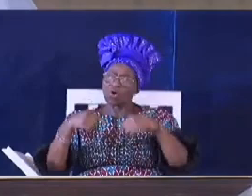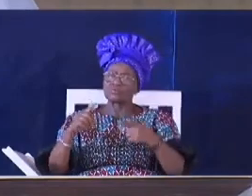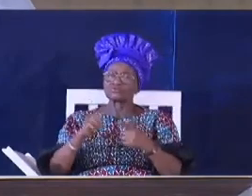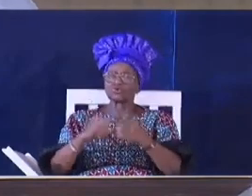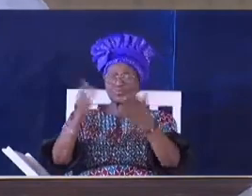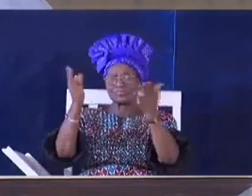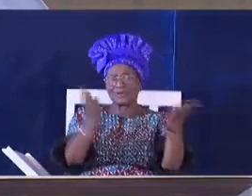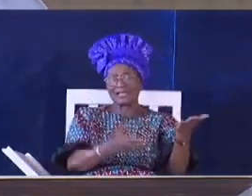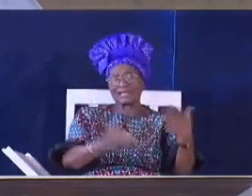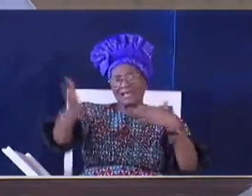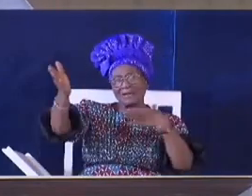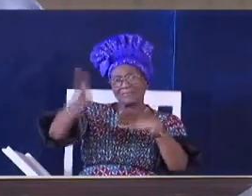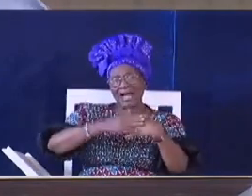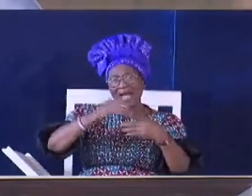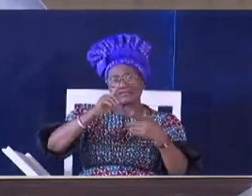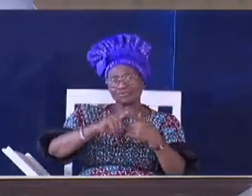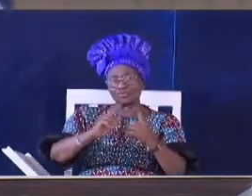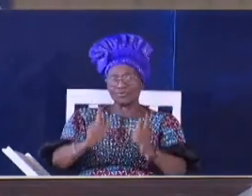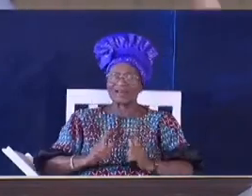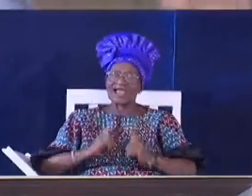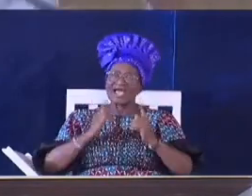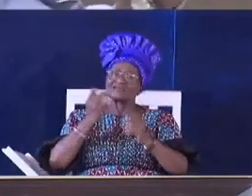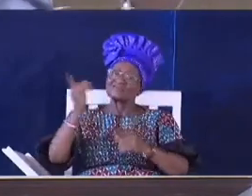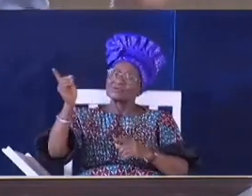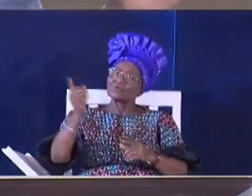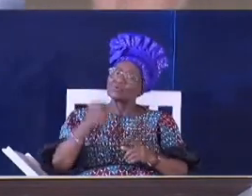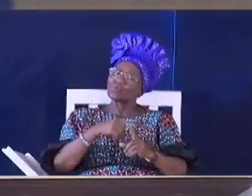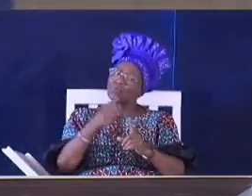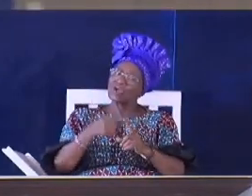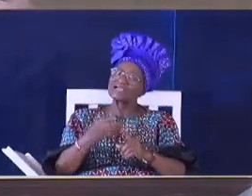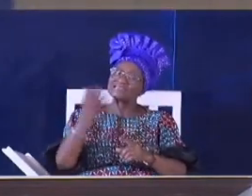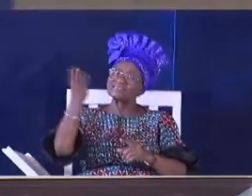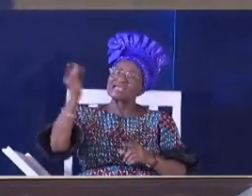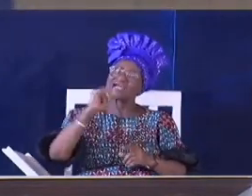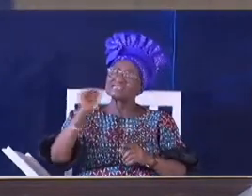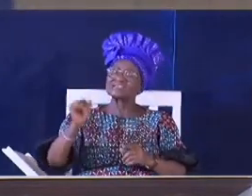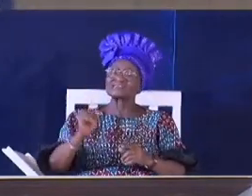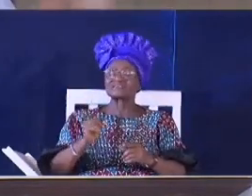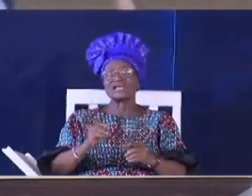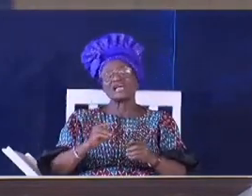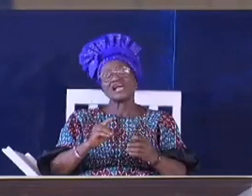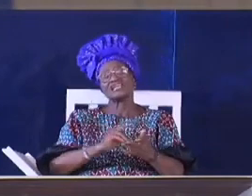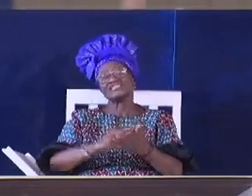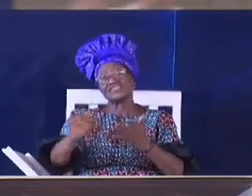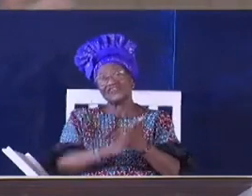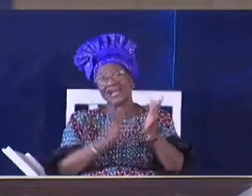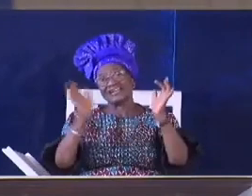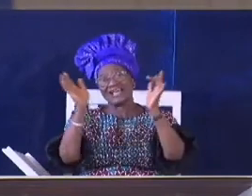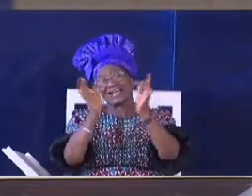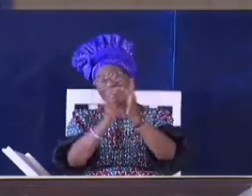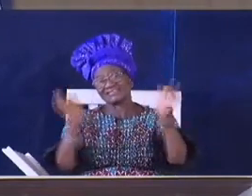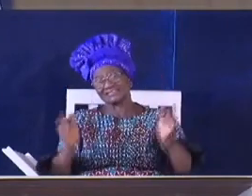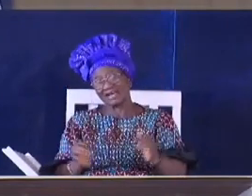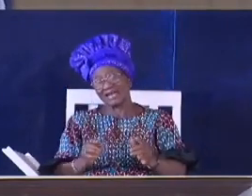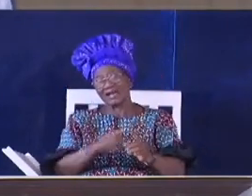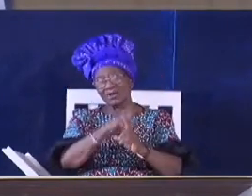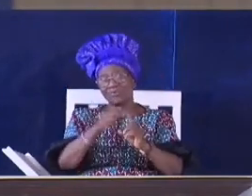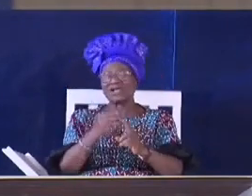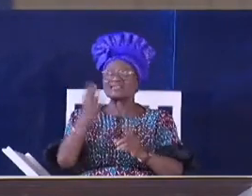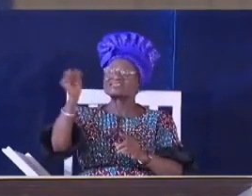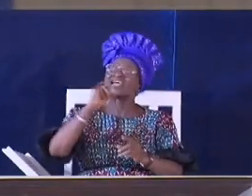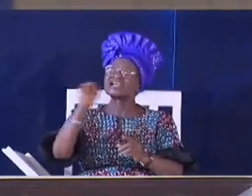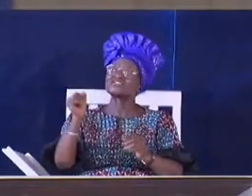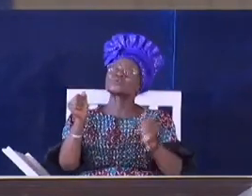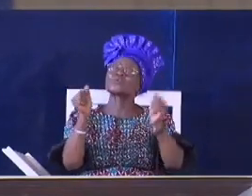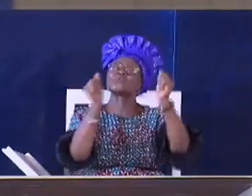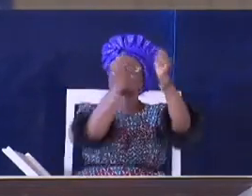life. When there is a divine encounter, when there is a collision between the